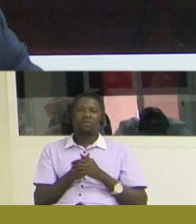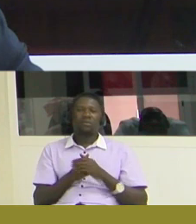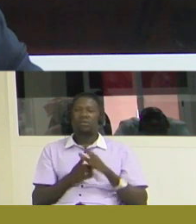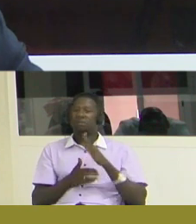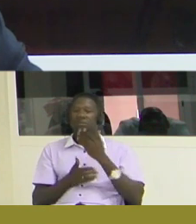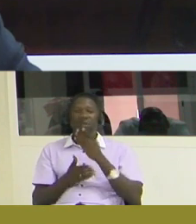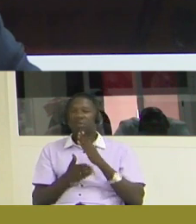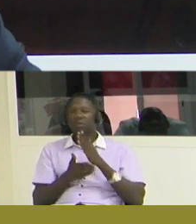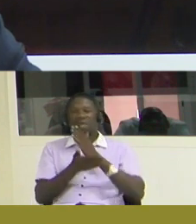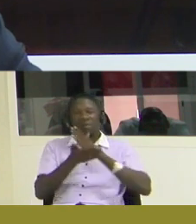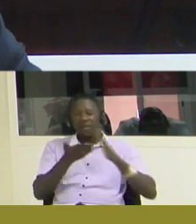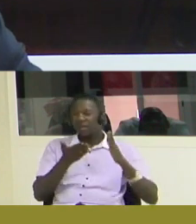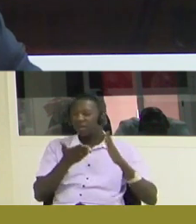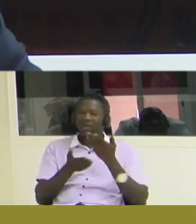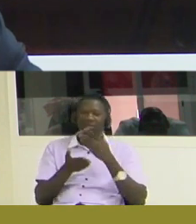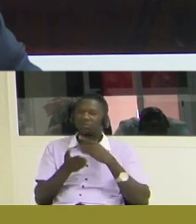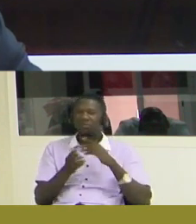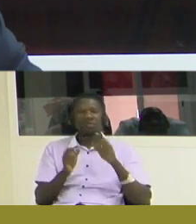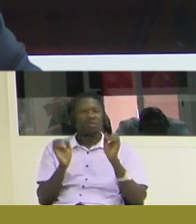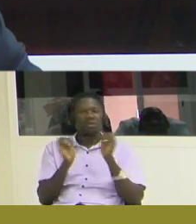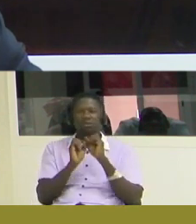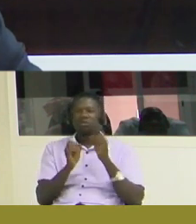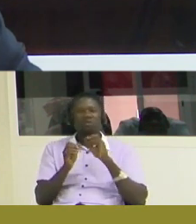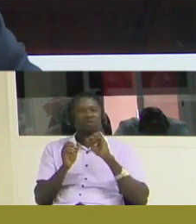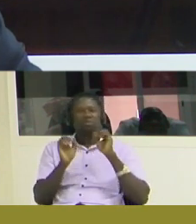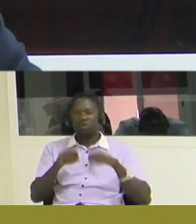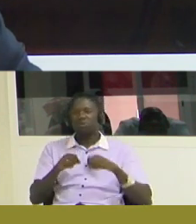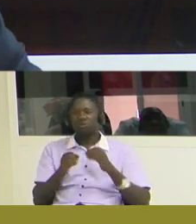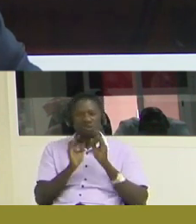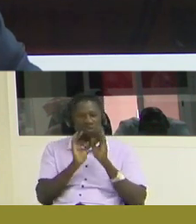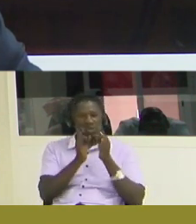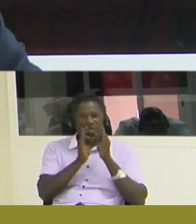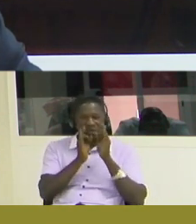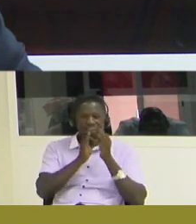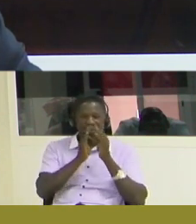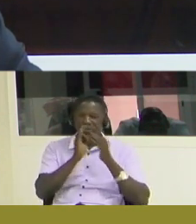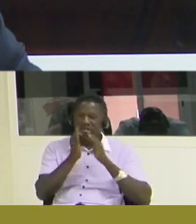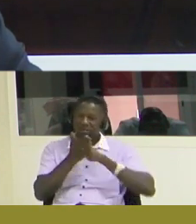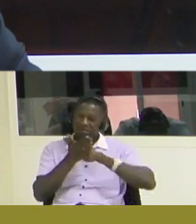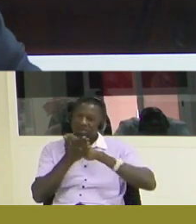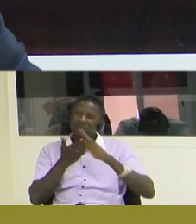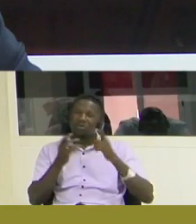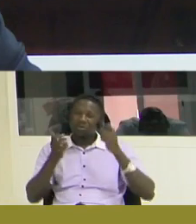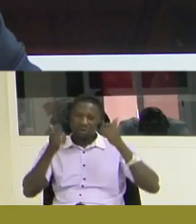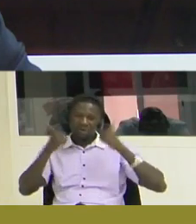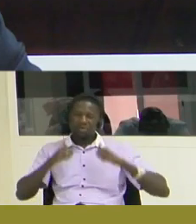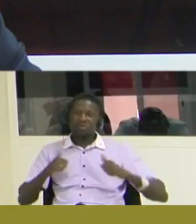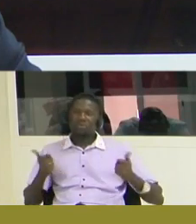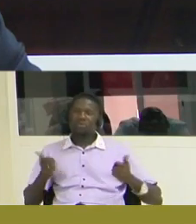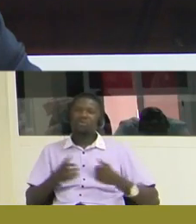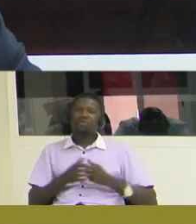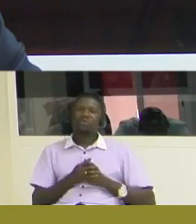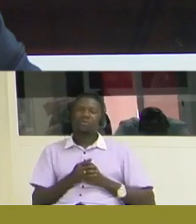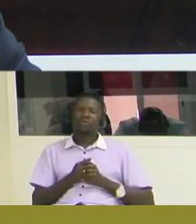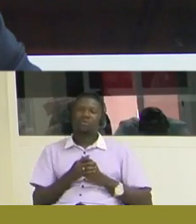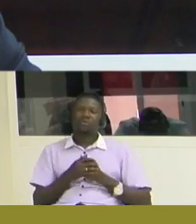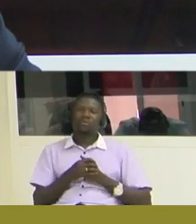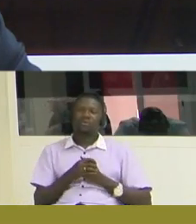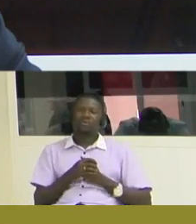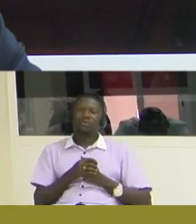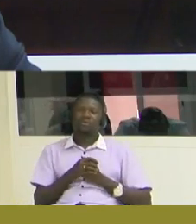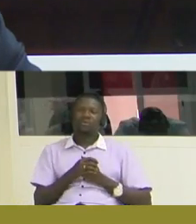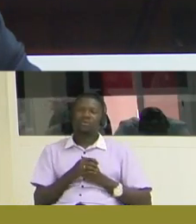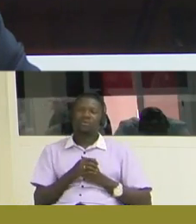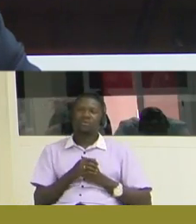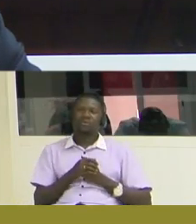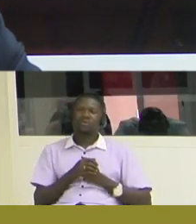Italy maybe half of them will be able to recite what happened now maybe they would